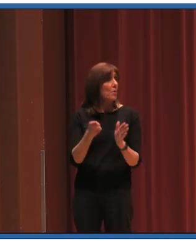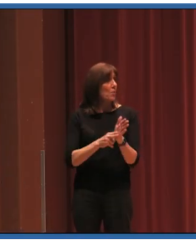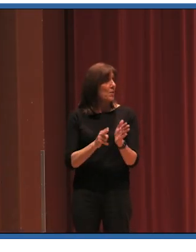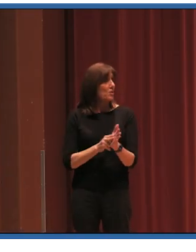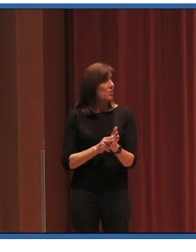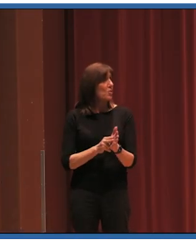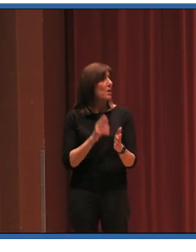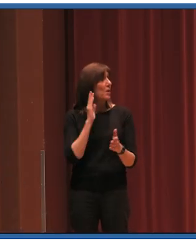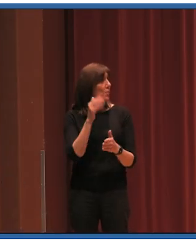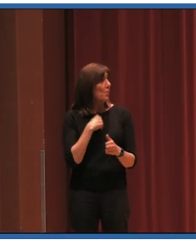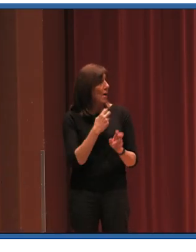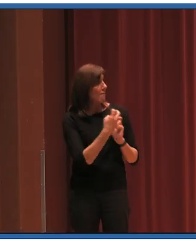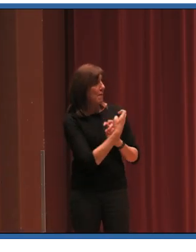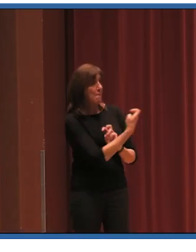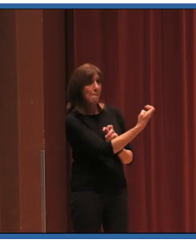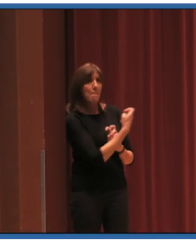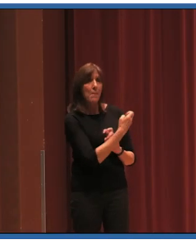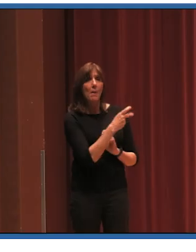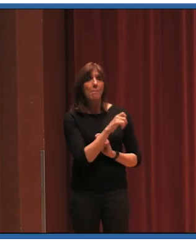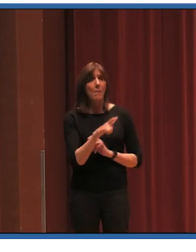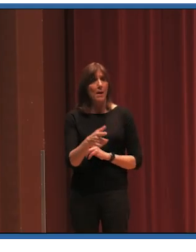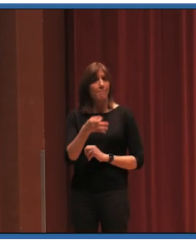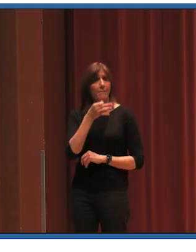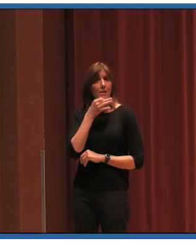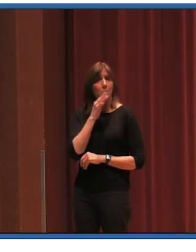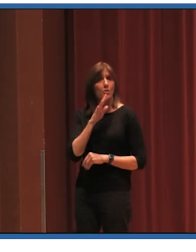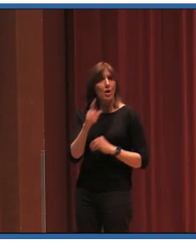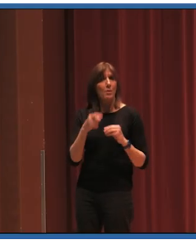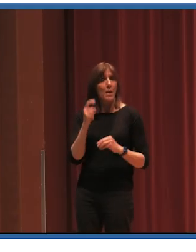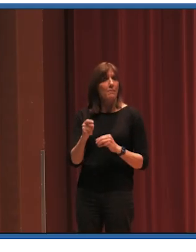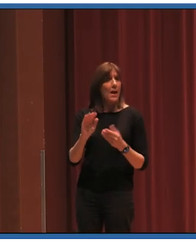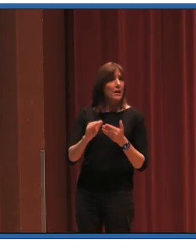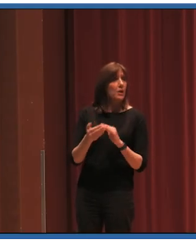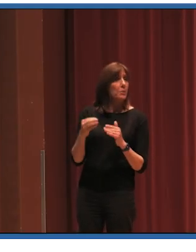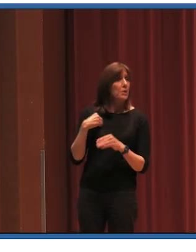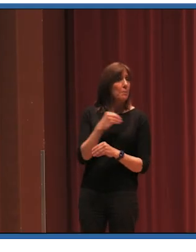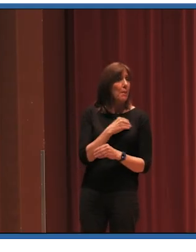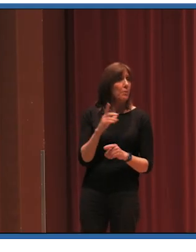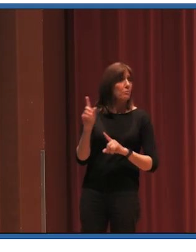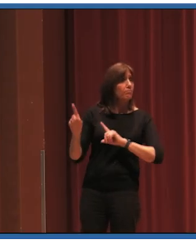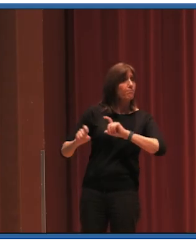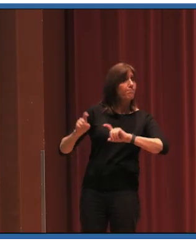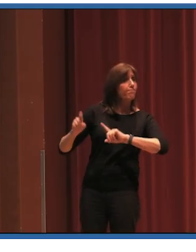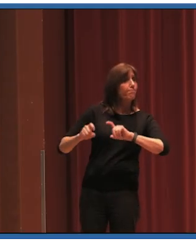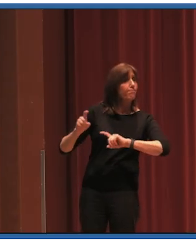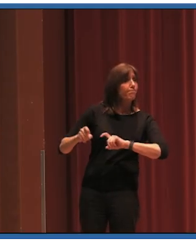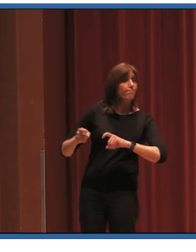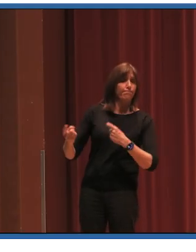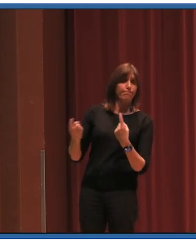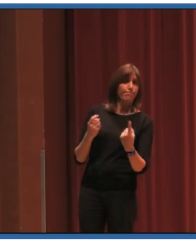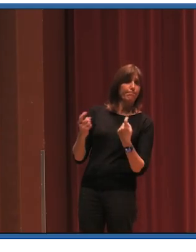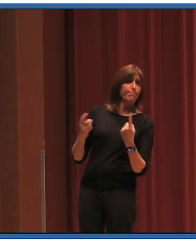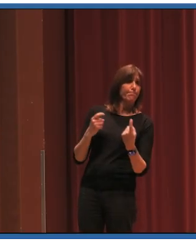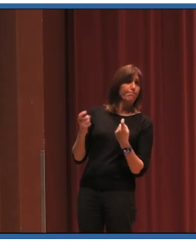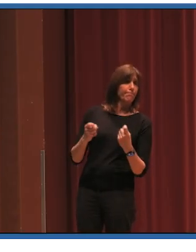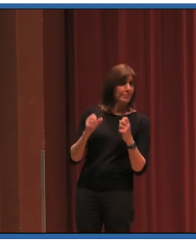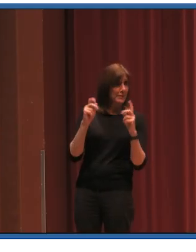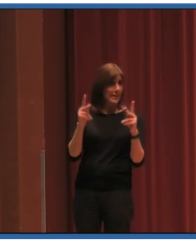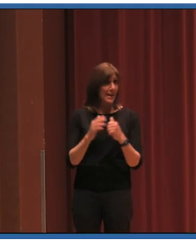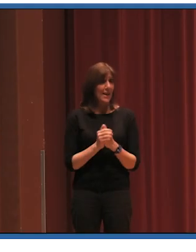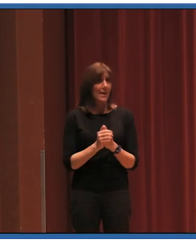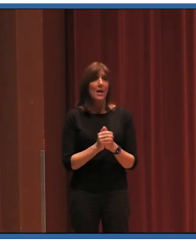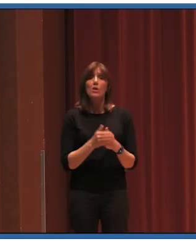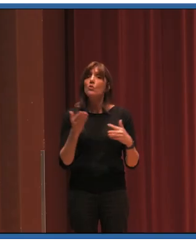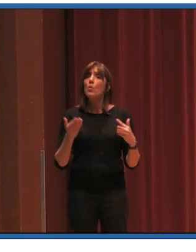have a panel up here of experts and community members, and we're going to answer some questions that we have prepared and from you all. So